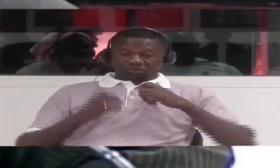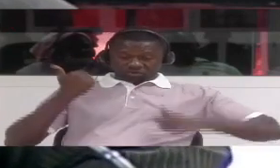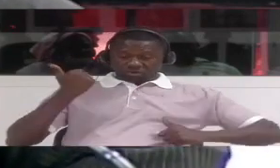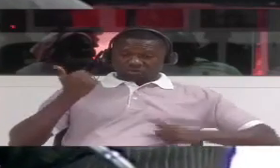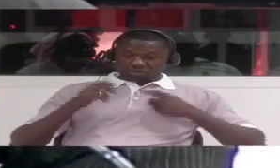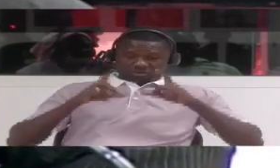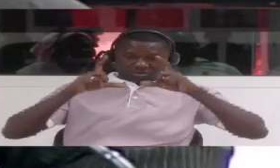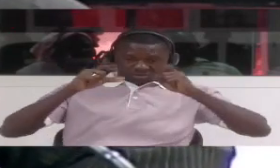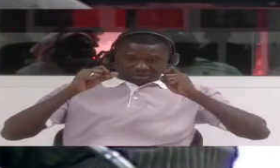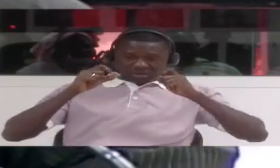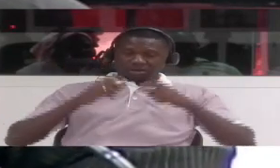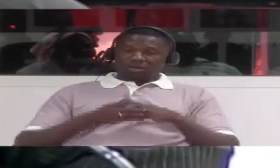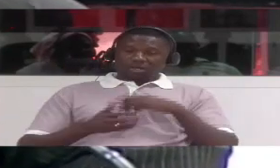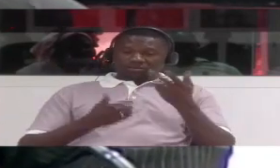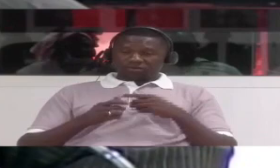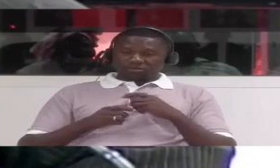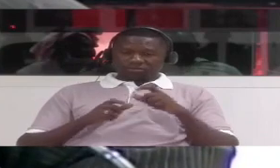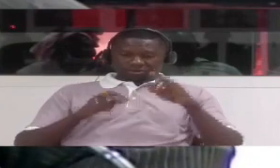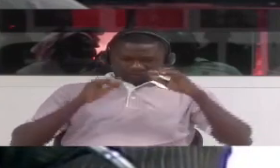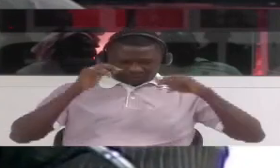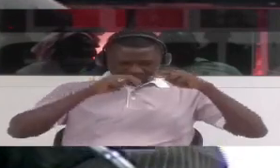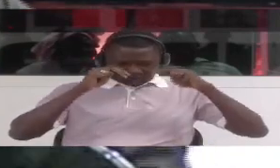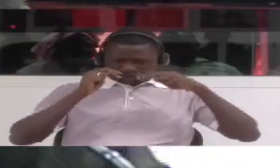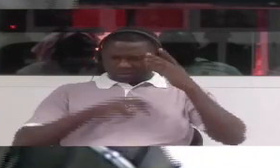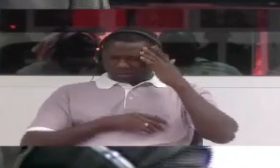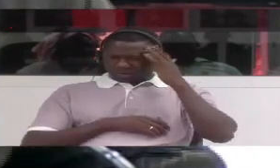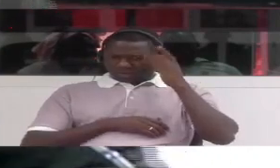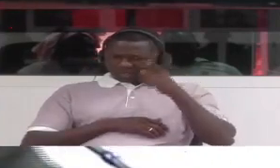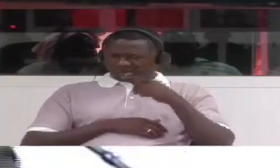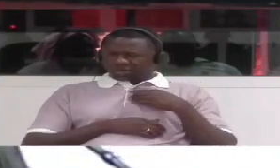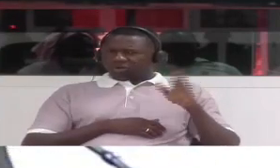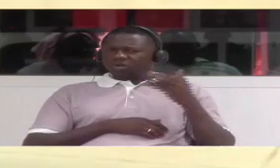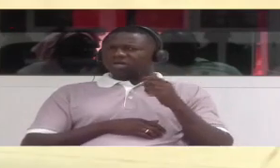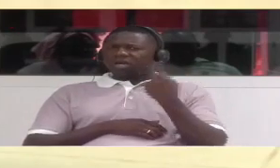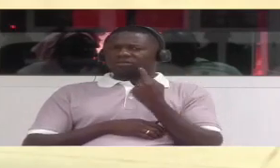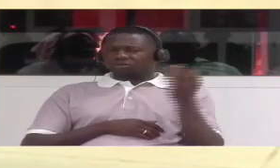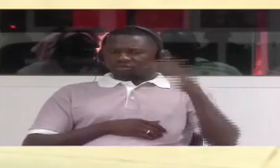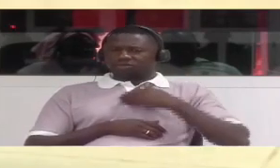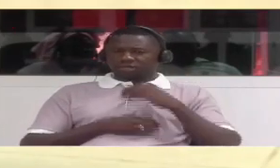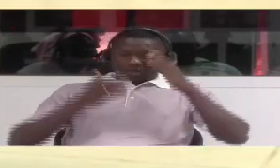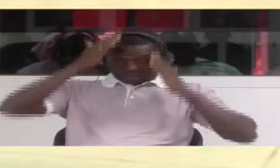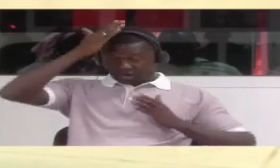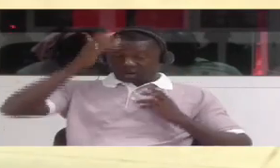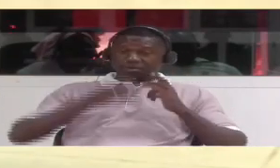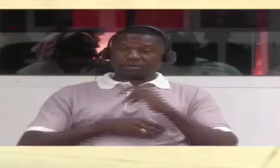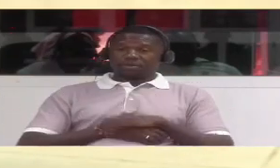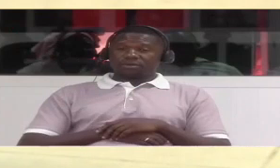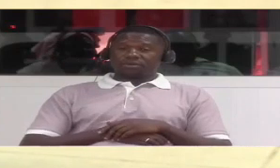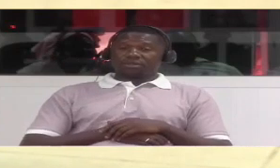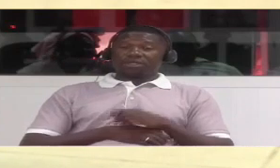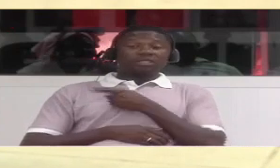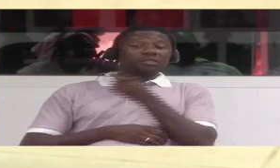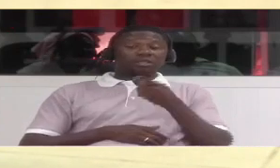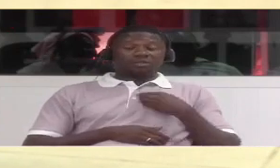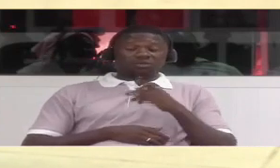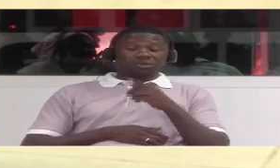Point, and even some analysis made that, suggesting that it could only have come from the army. That is what